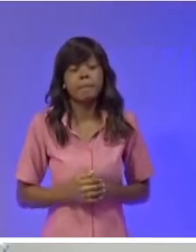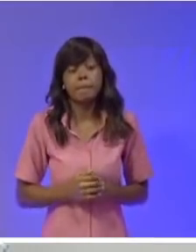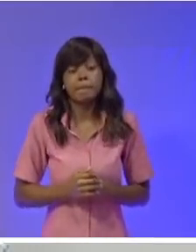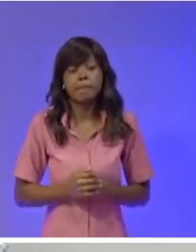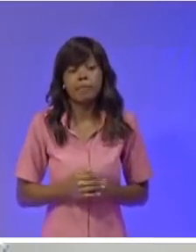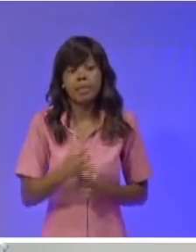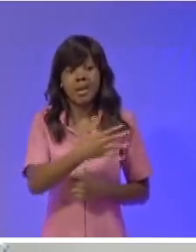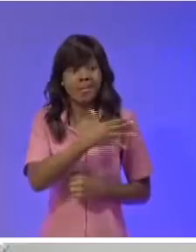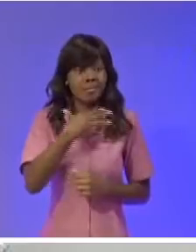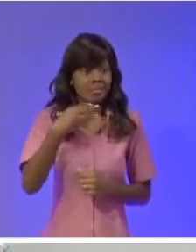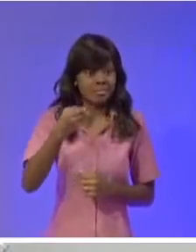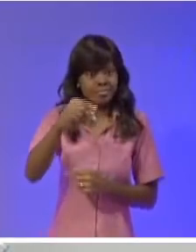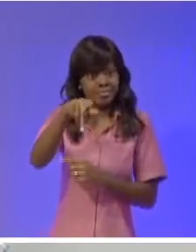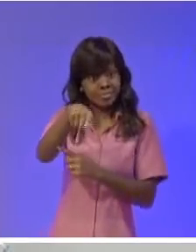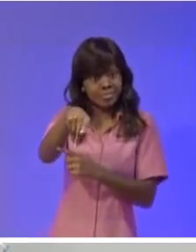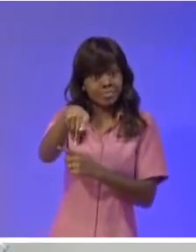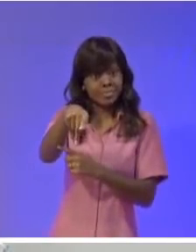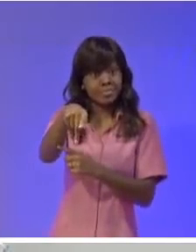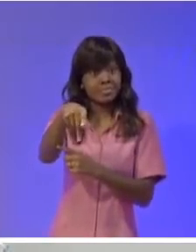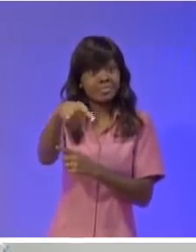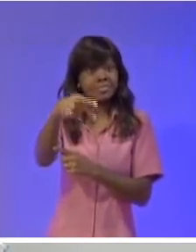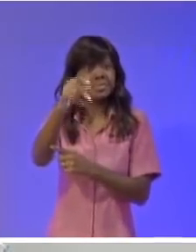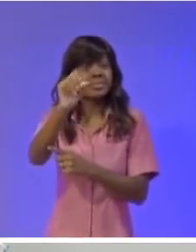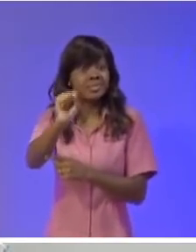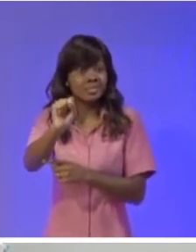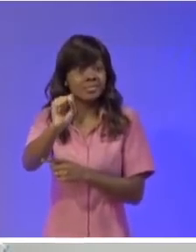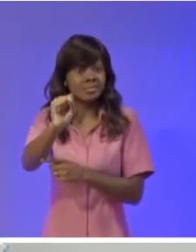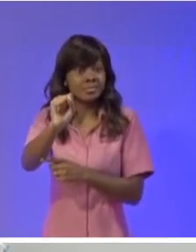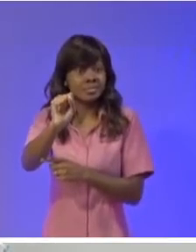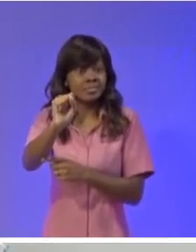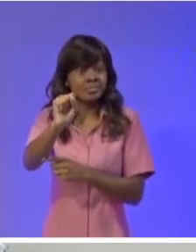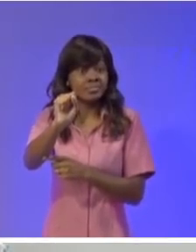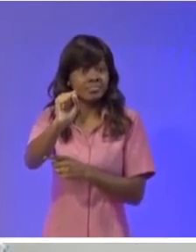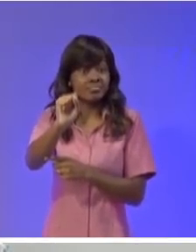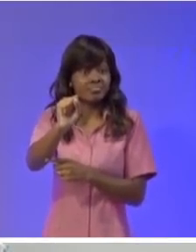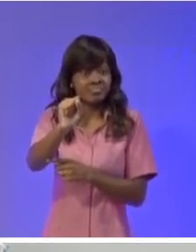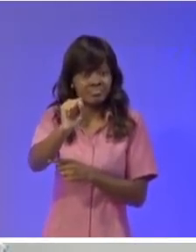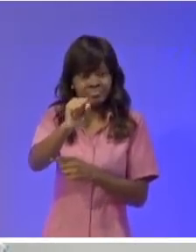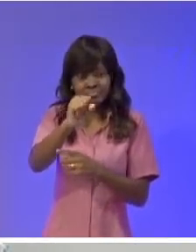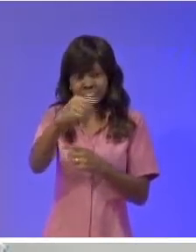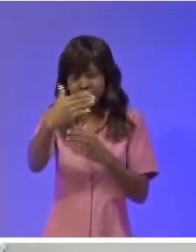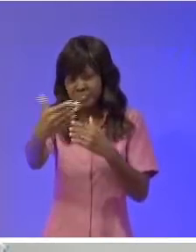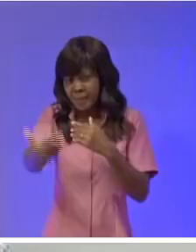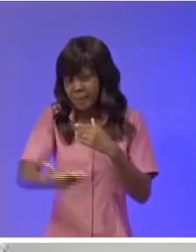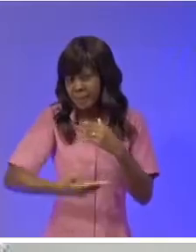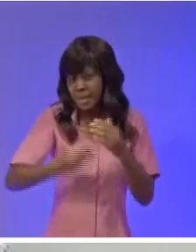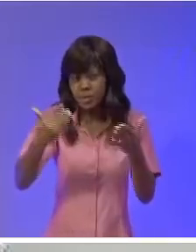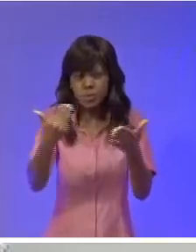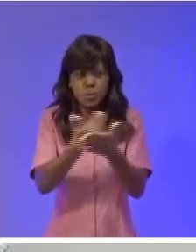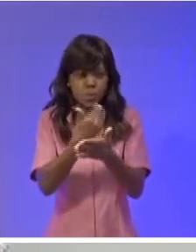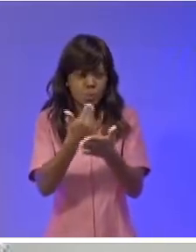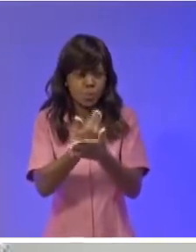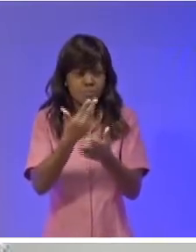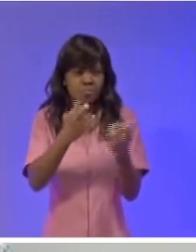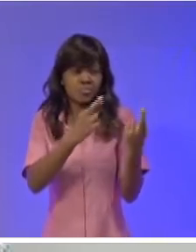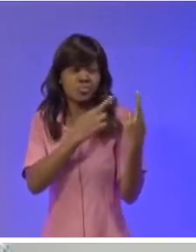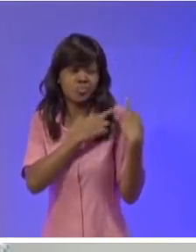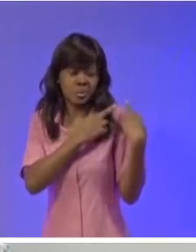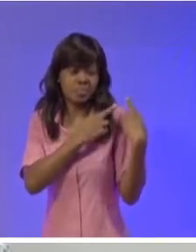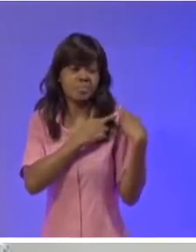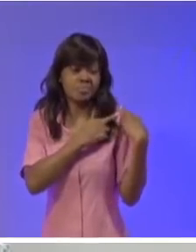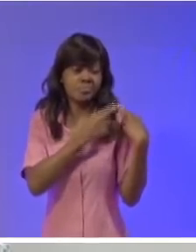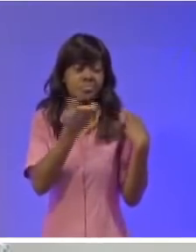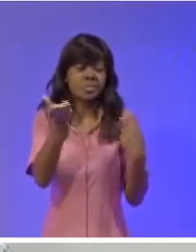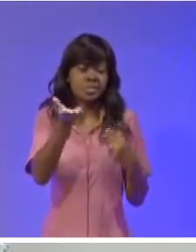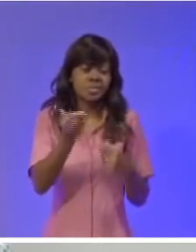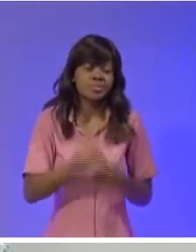be introduced to the new administrator in the TRHA or the THA. There's a new administrator, which is like